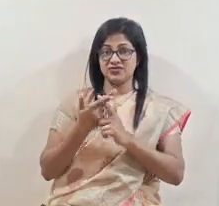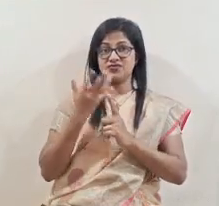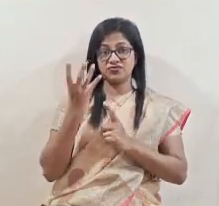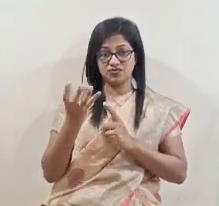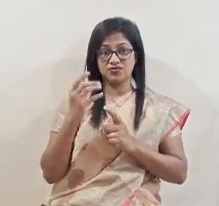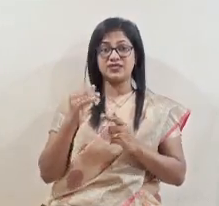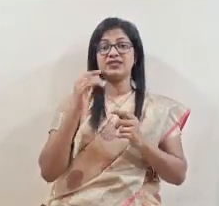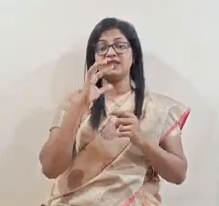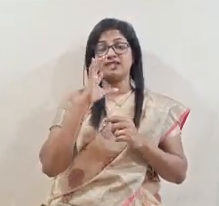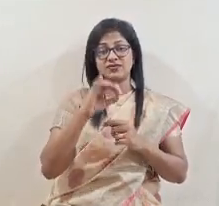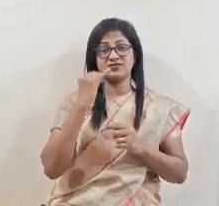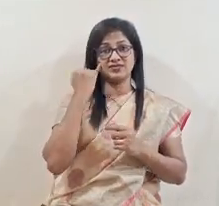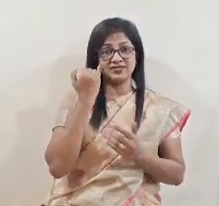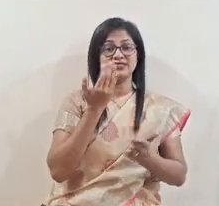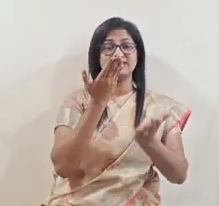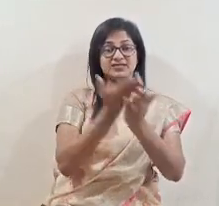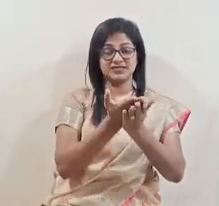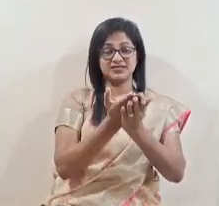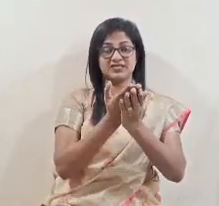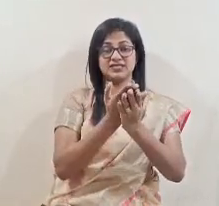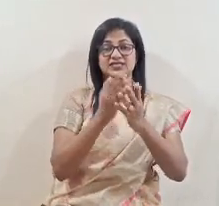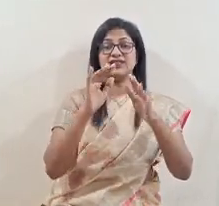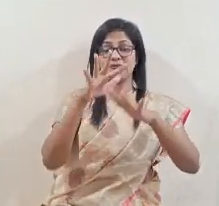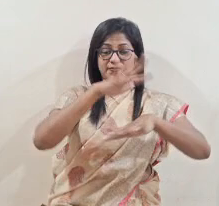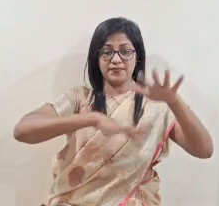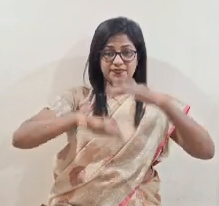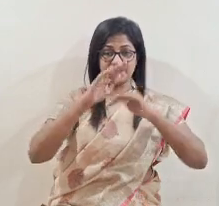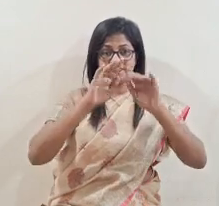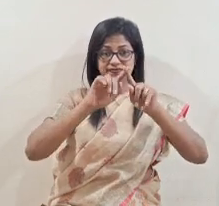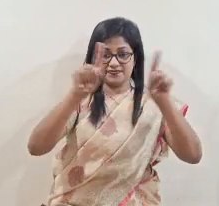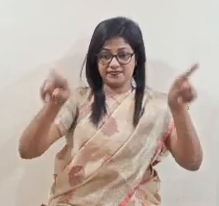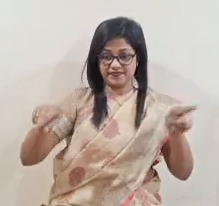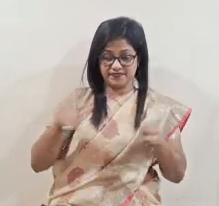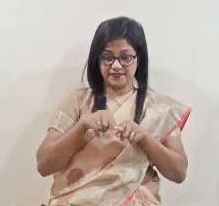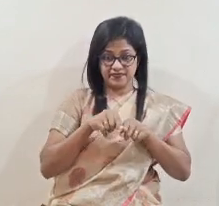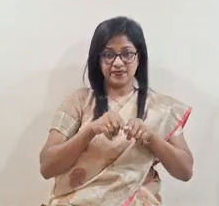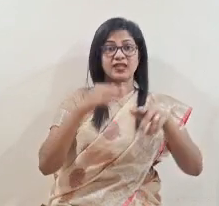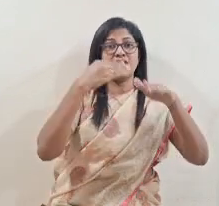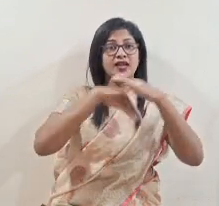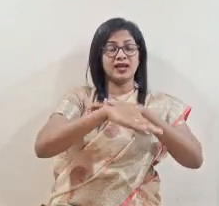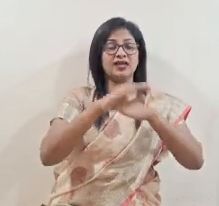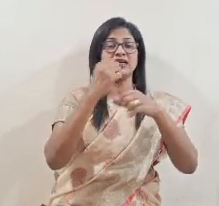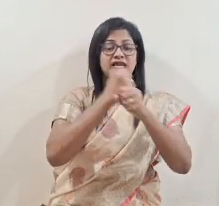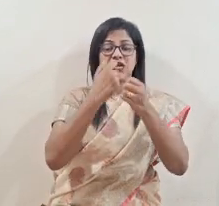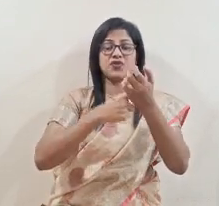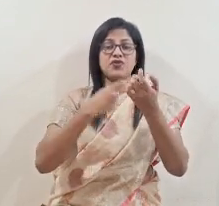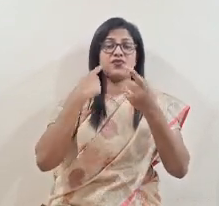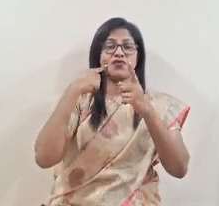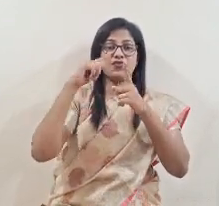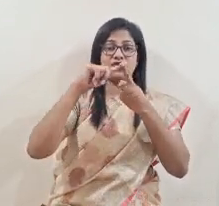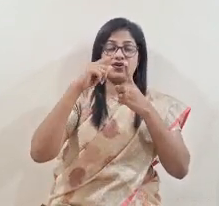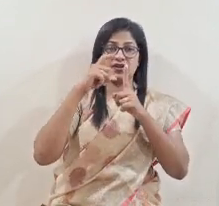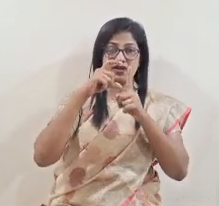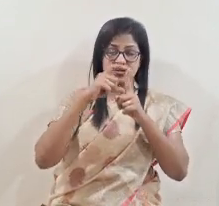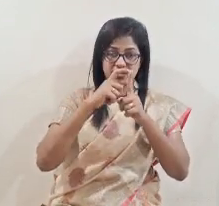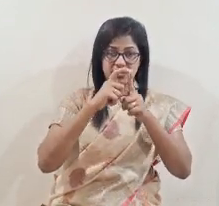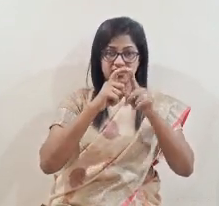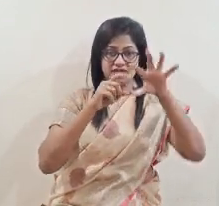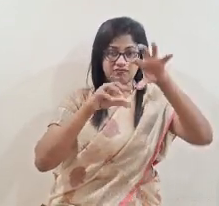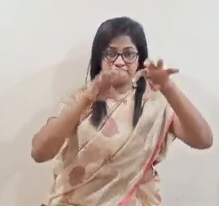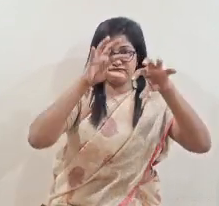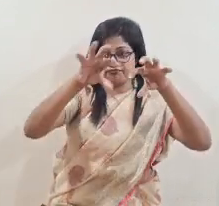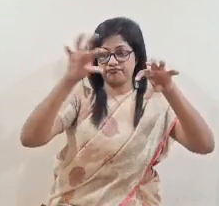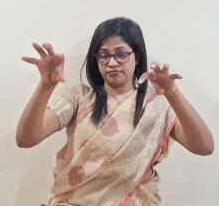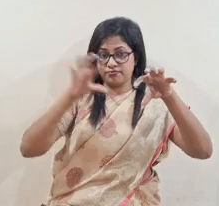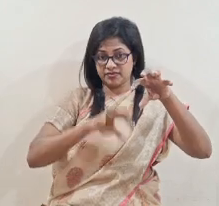centroid of each grid is treated as point of interest. So here, the standard tool also says to take